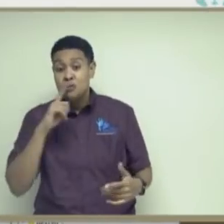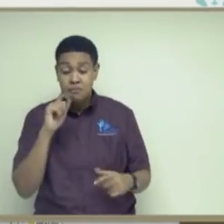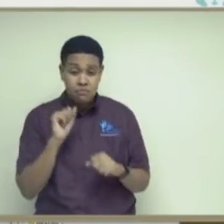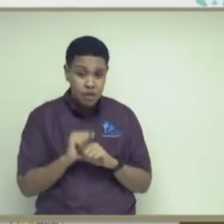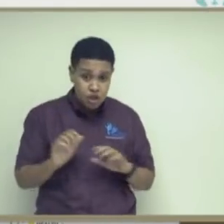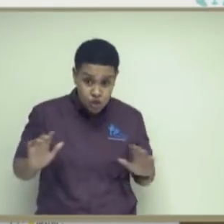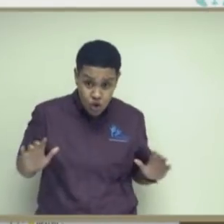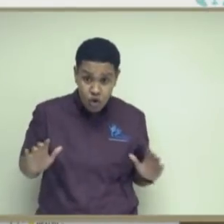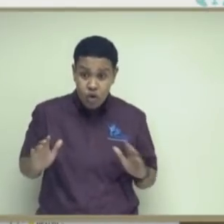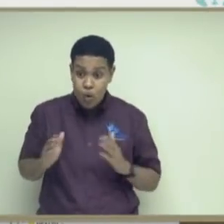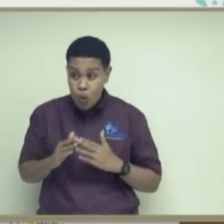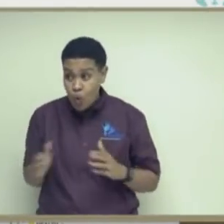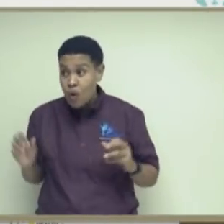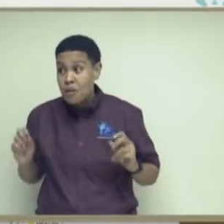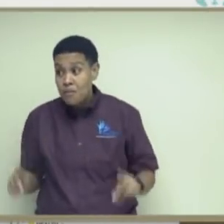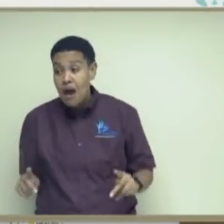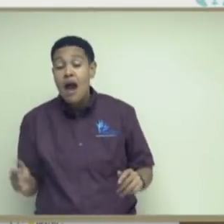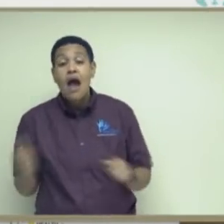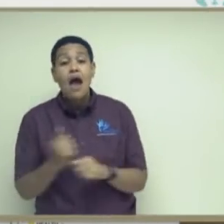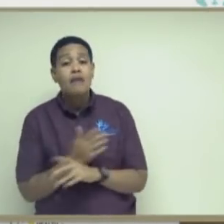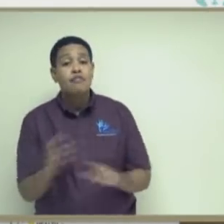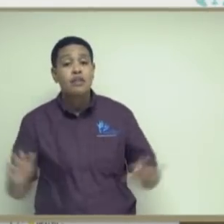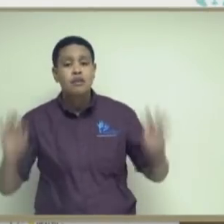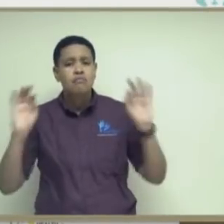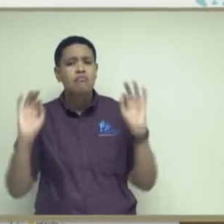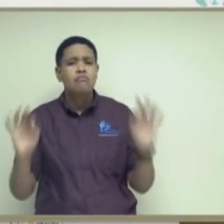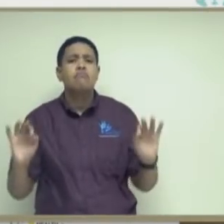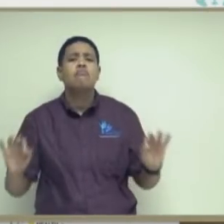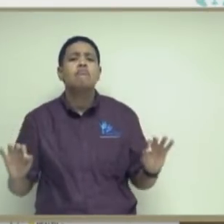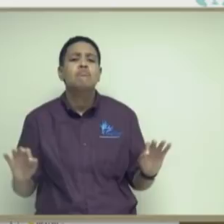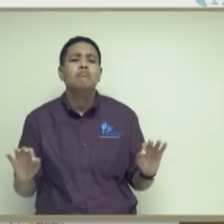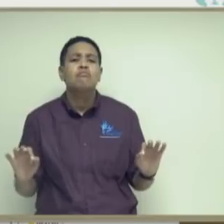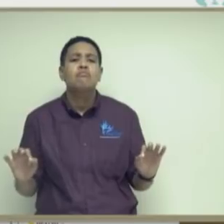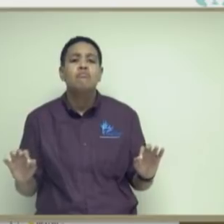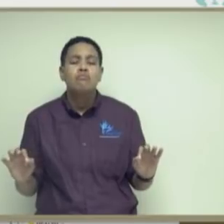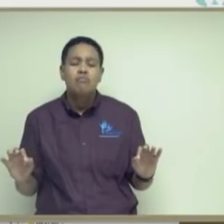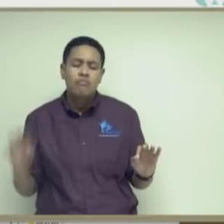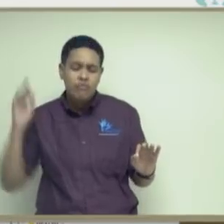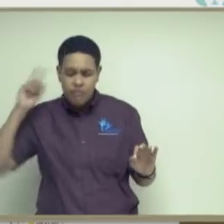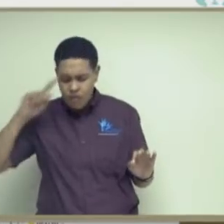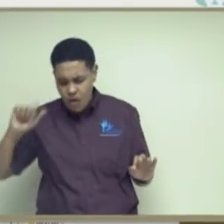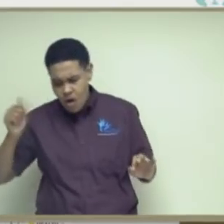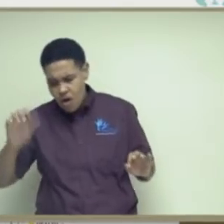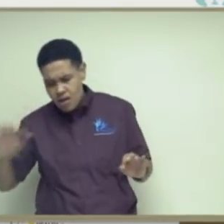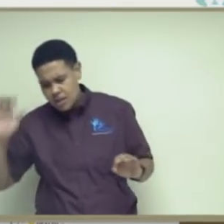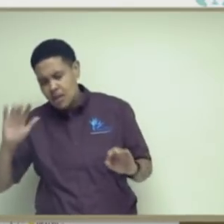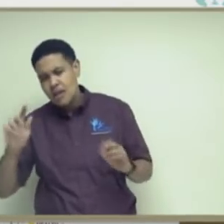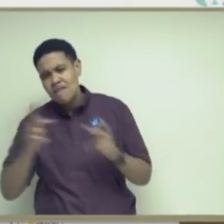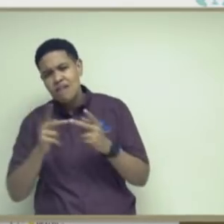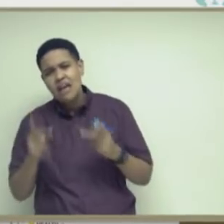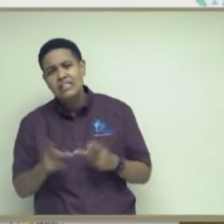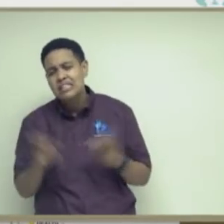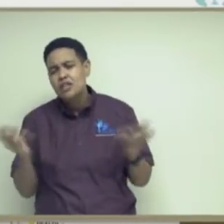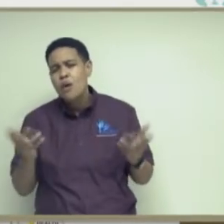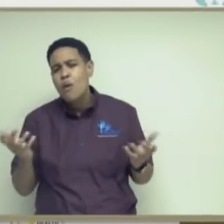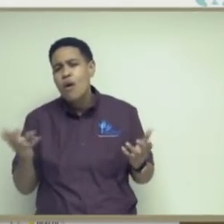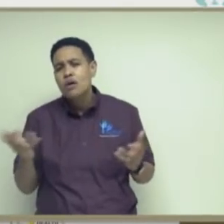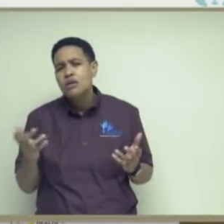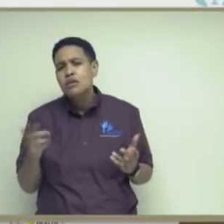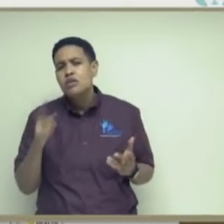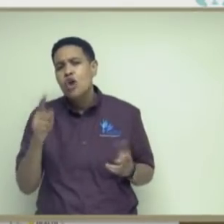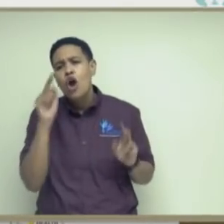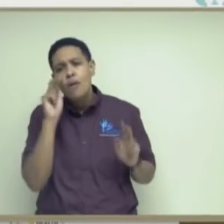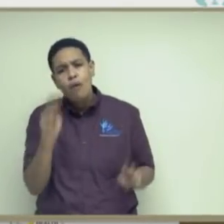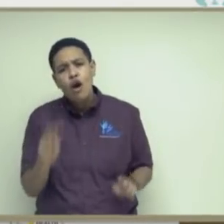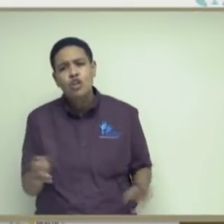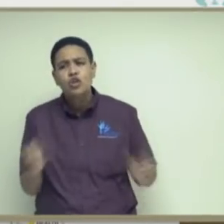that when it reopens and everything will be okay? And for other facilities, what is it that you're